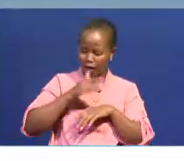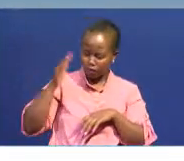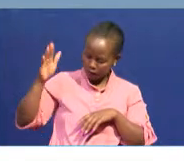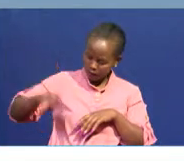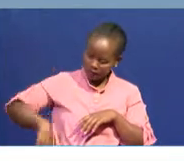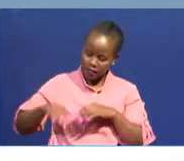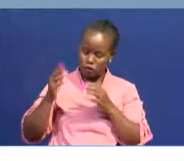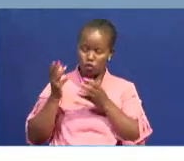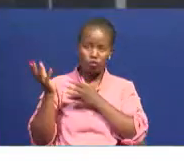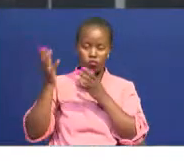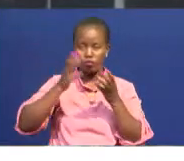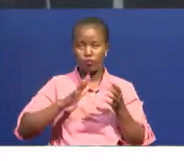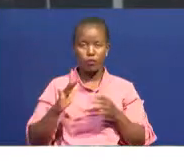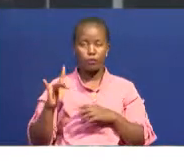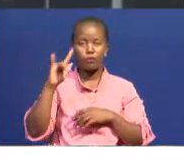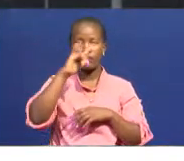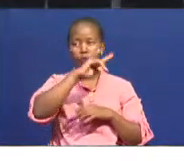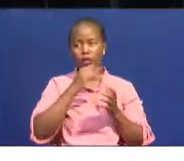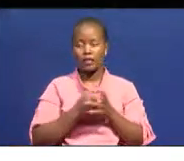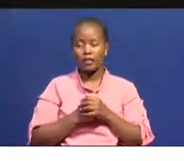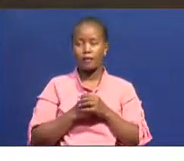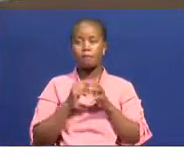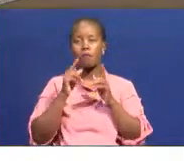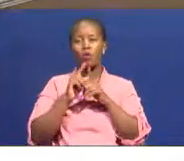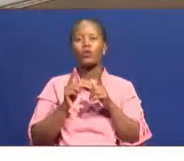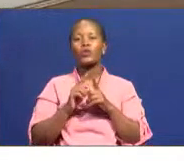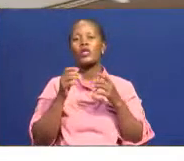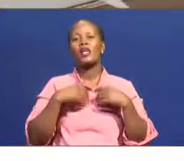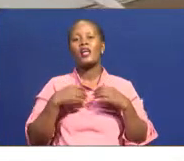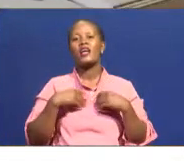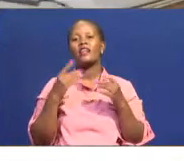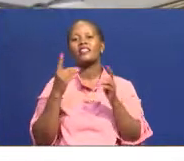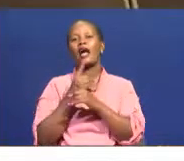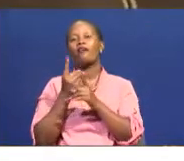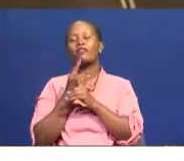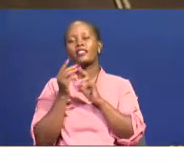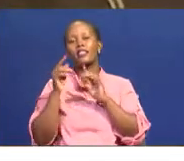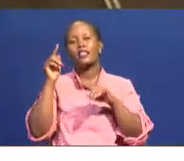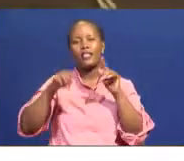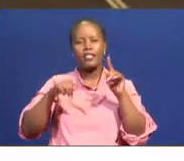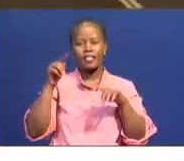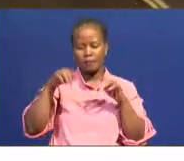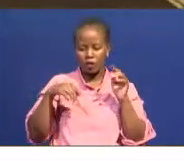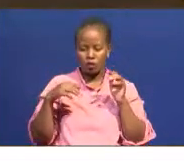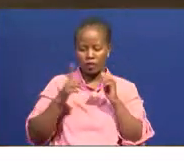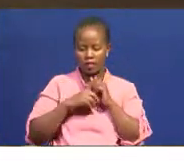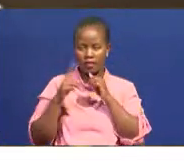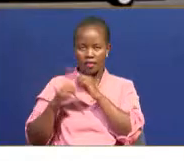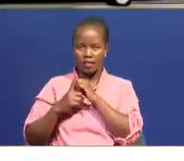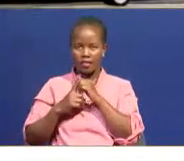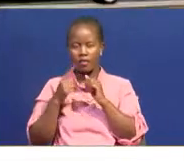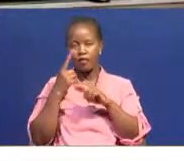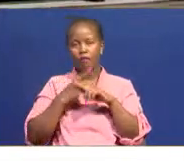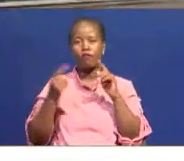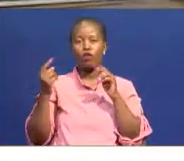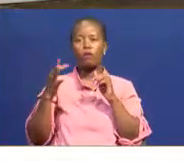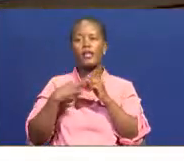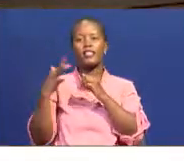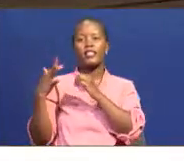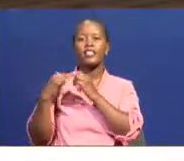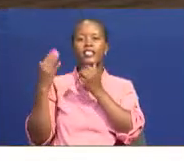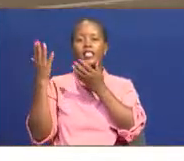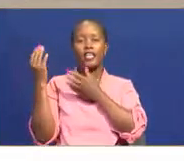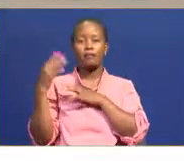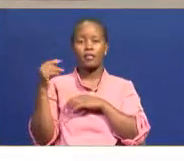planes. United slashed its total aircraft delivery estimates for this year to 66 from 88 expected in